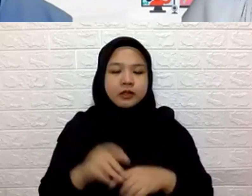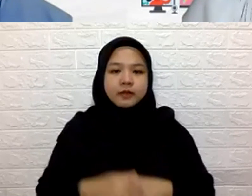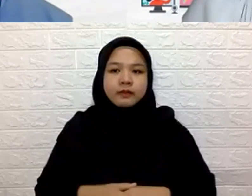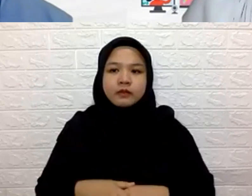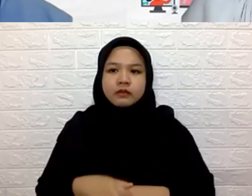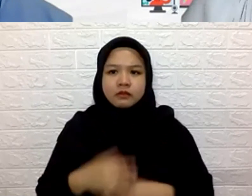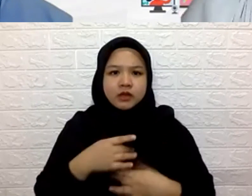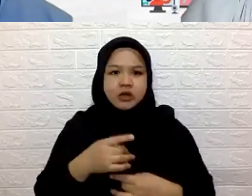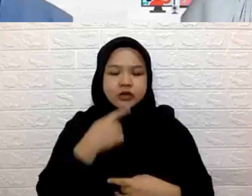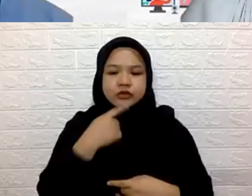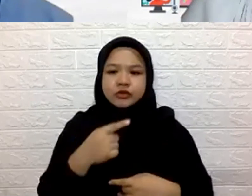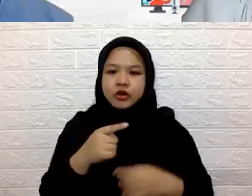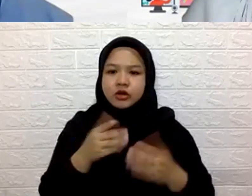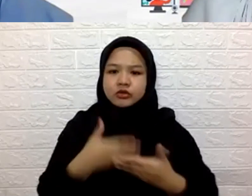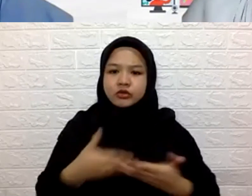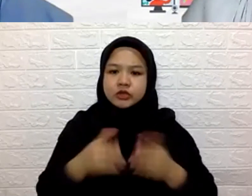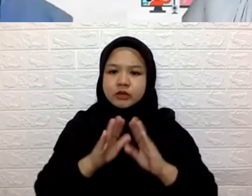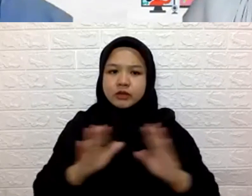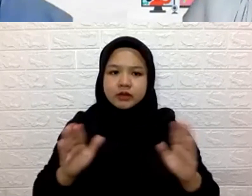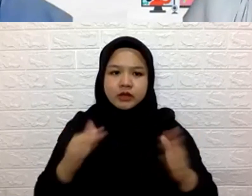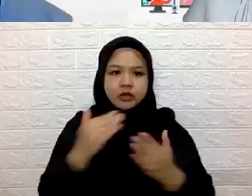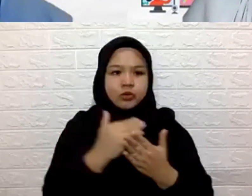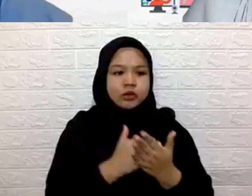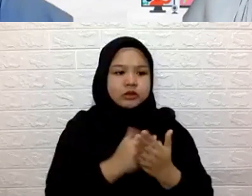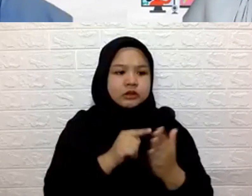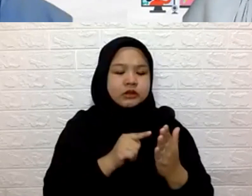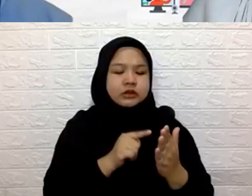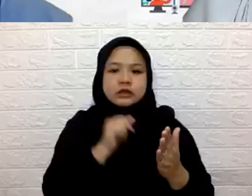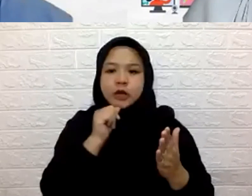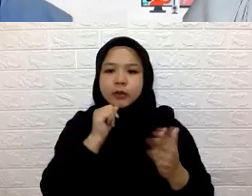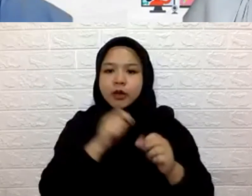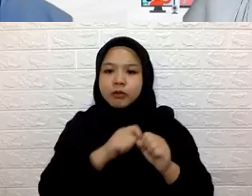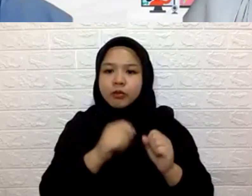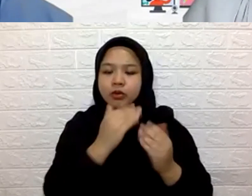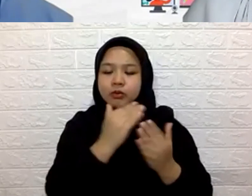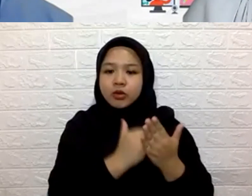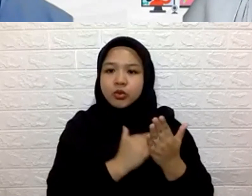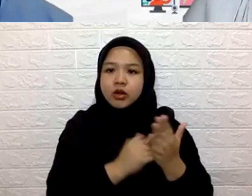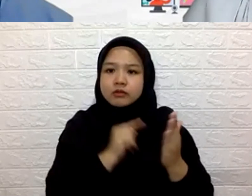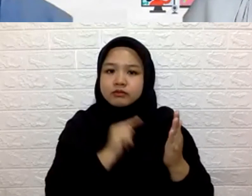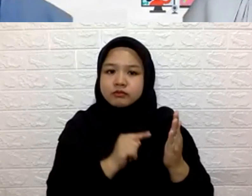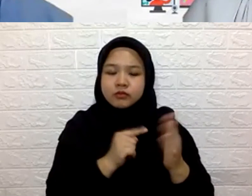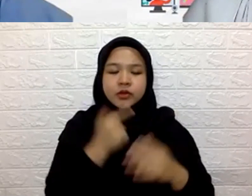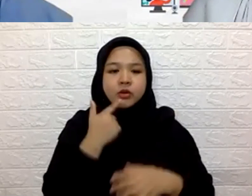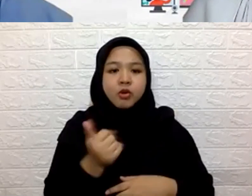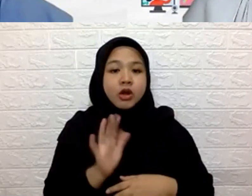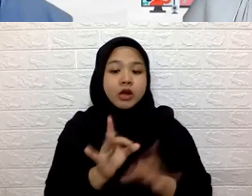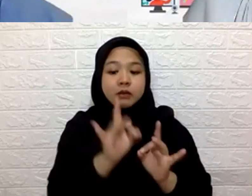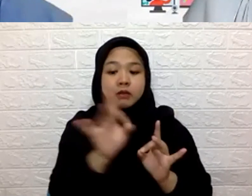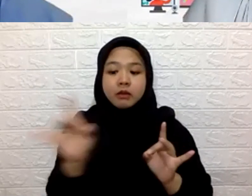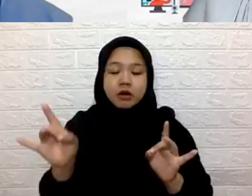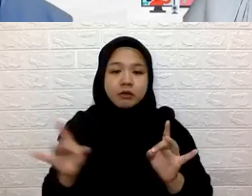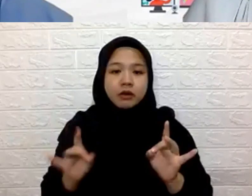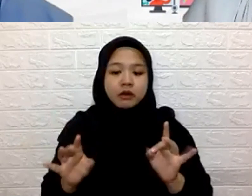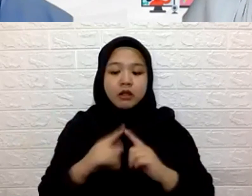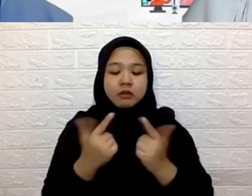social media regulation. Siapa yang merancang social media regulation tersebut? Dan apakah boleh berbeda-beda untuk setiap